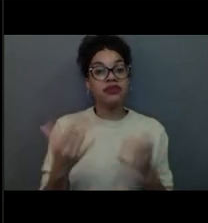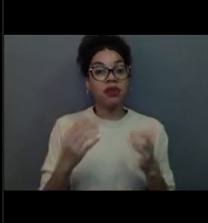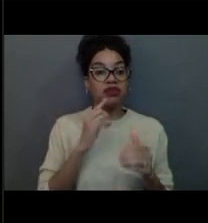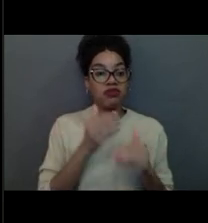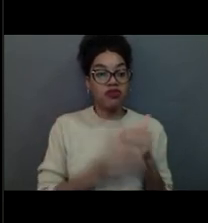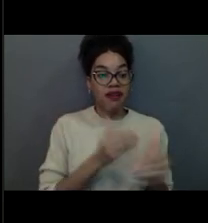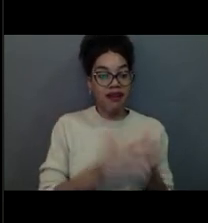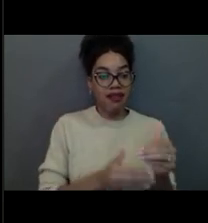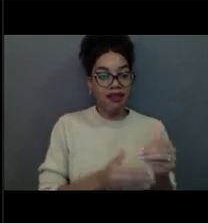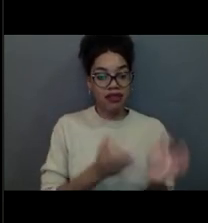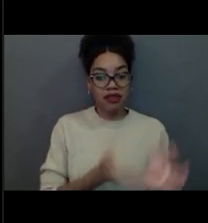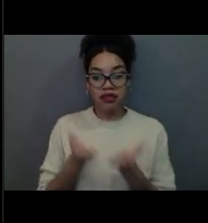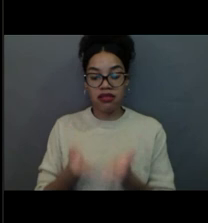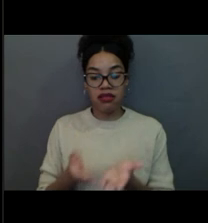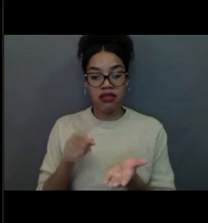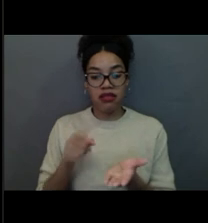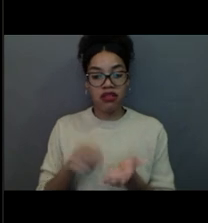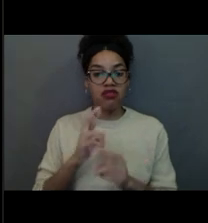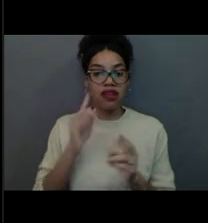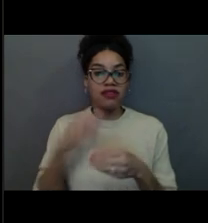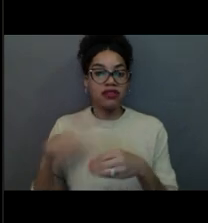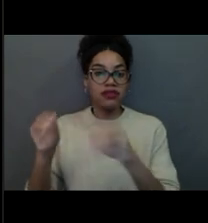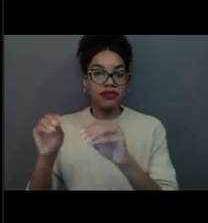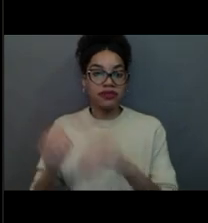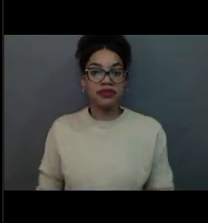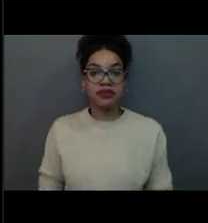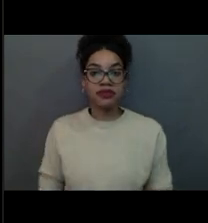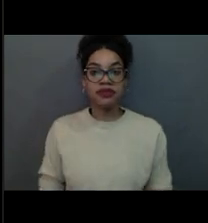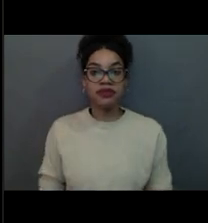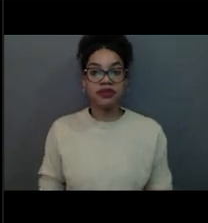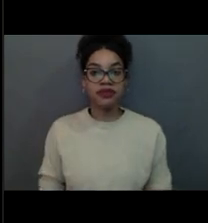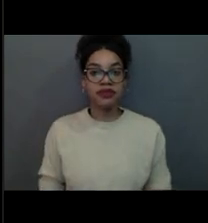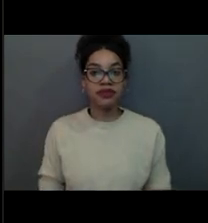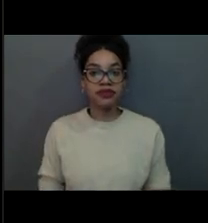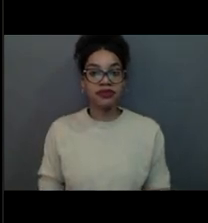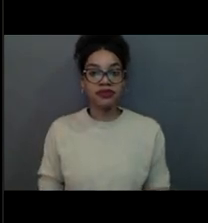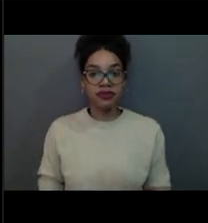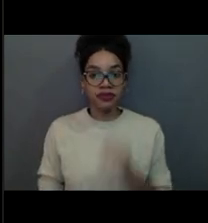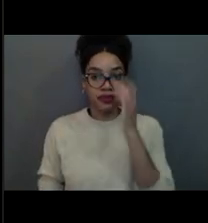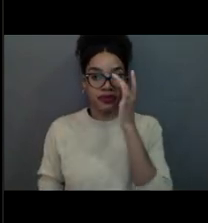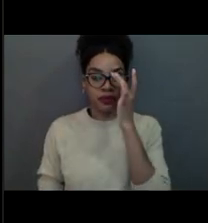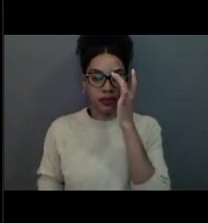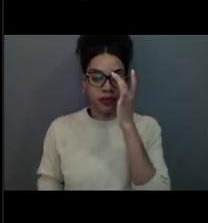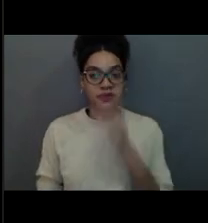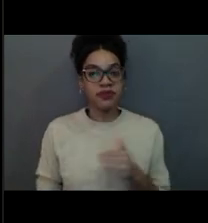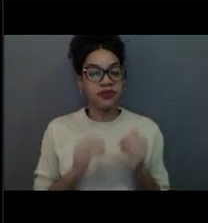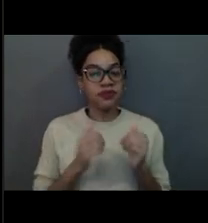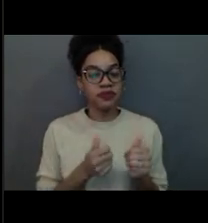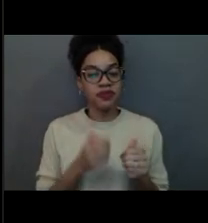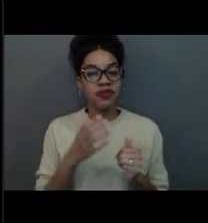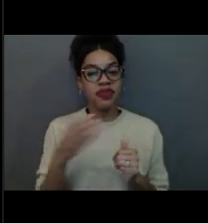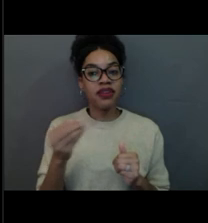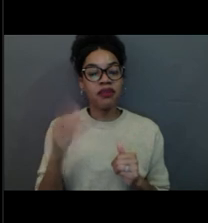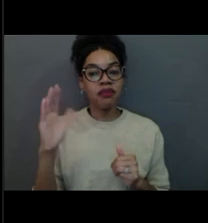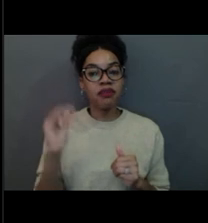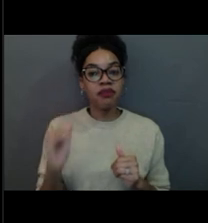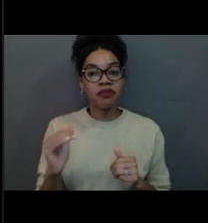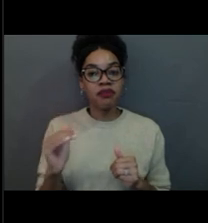and ready for distribution. Gotcha. And one